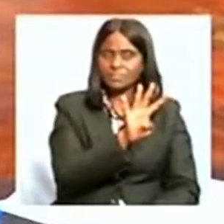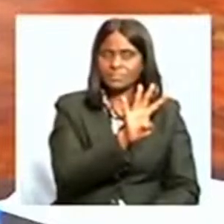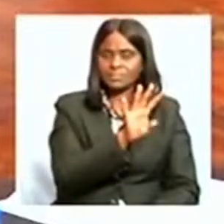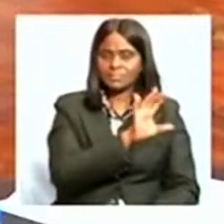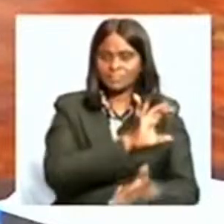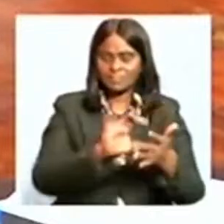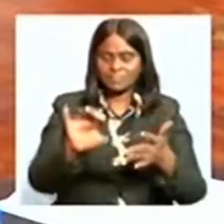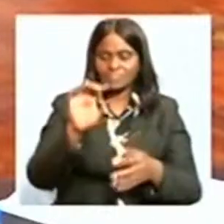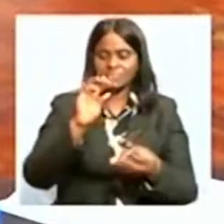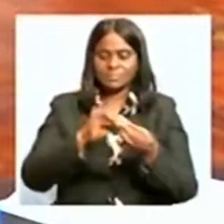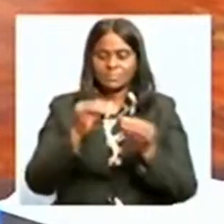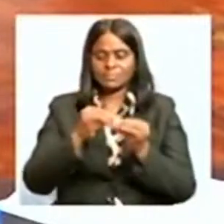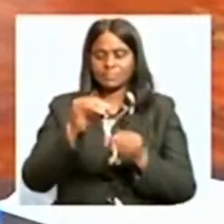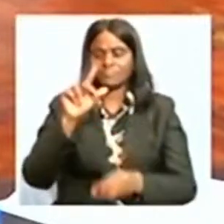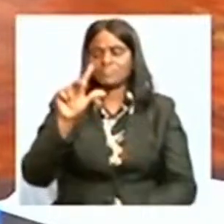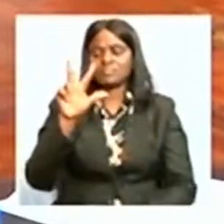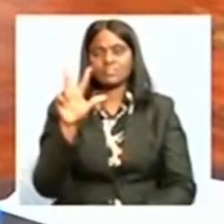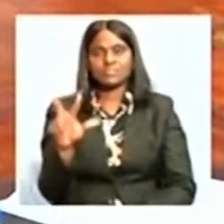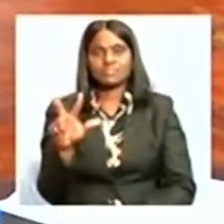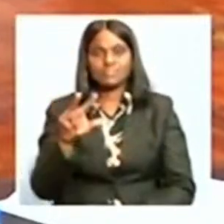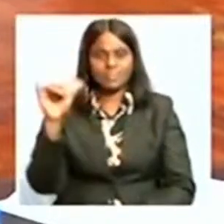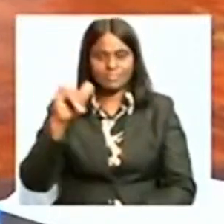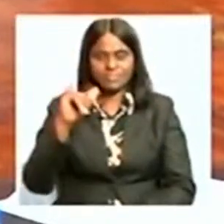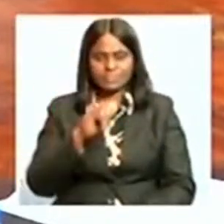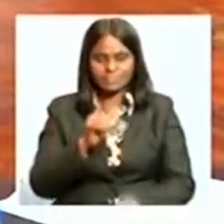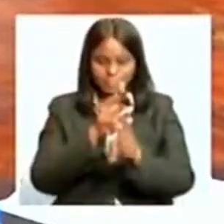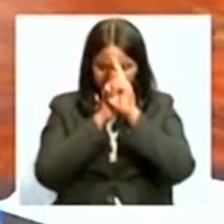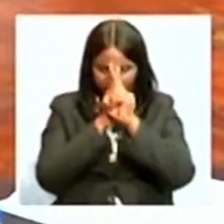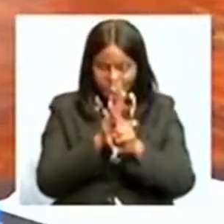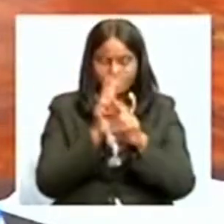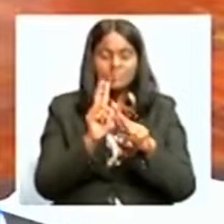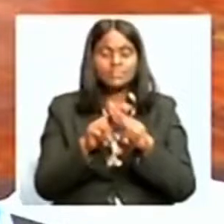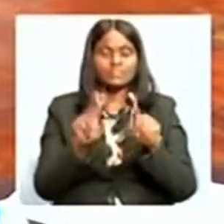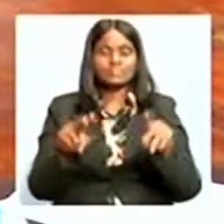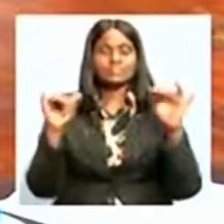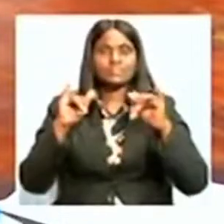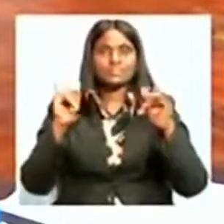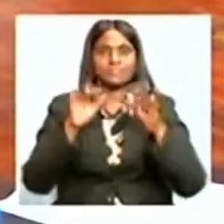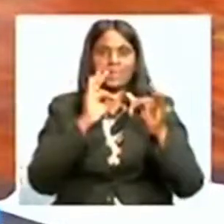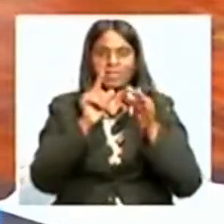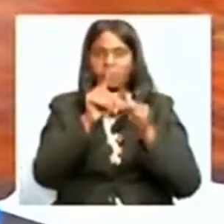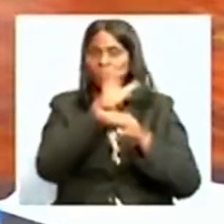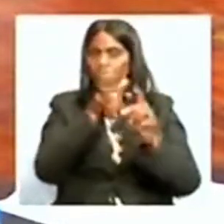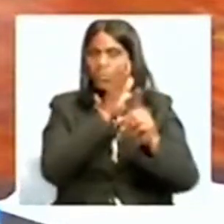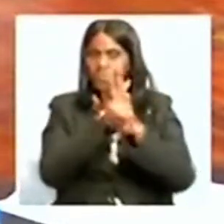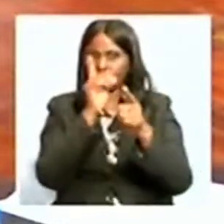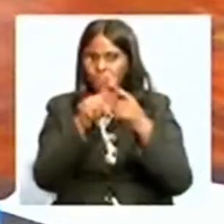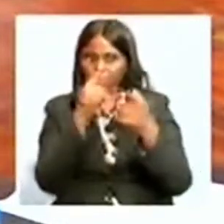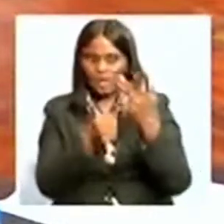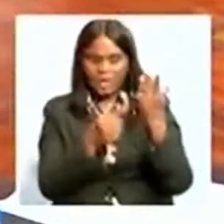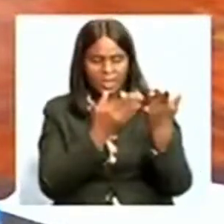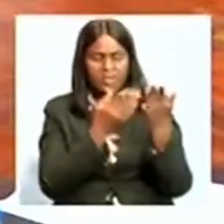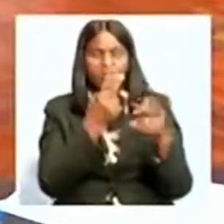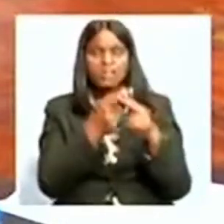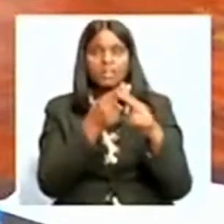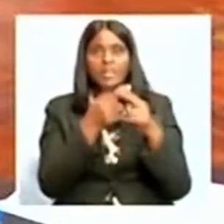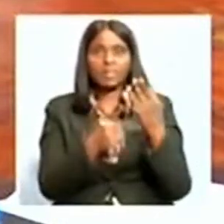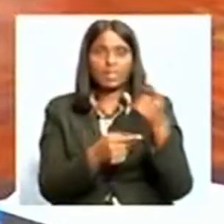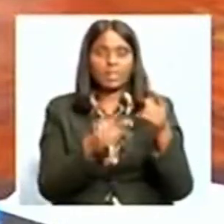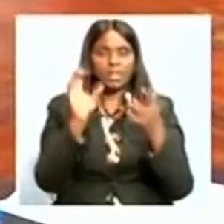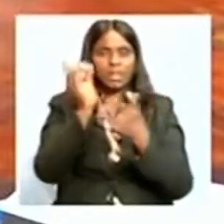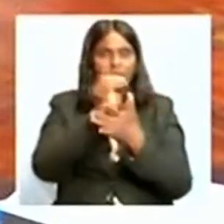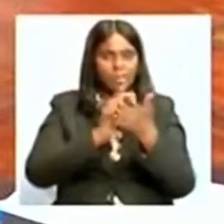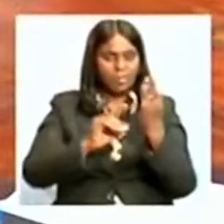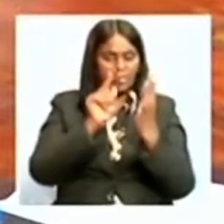Clause number 23. Yes, Honourable Chair. You have seen that one, eh? Yes, Honourable If you go in the, what do you call this one? The draft